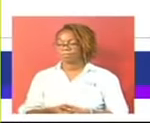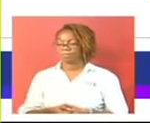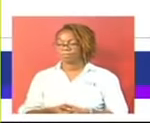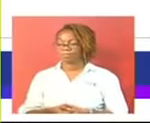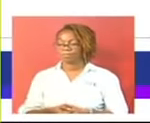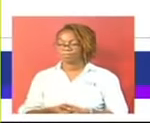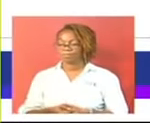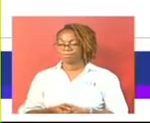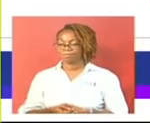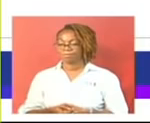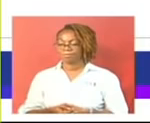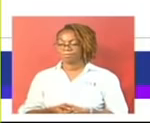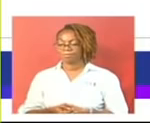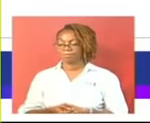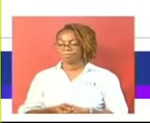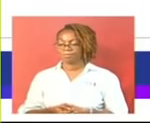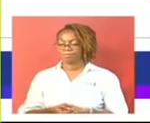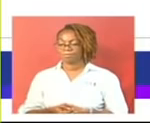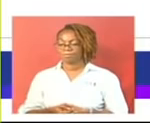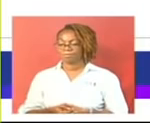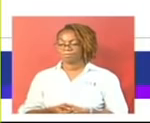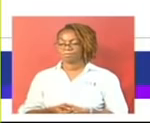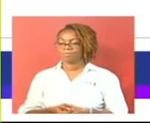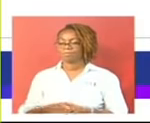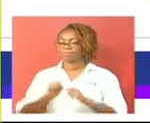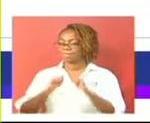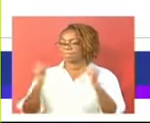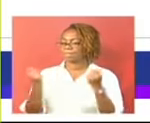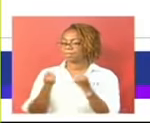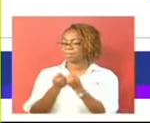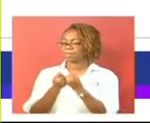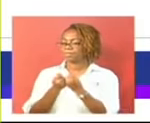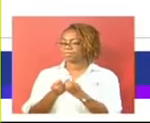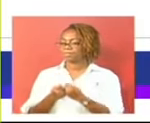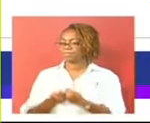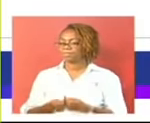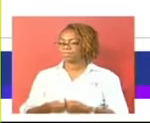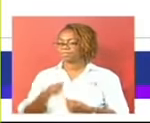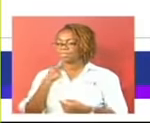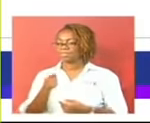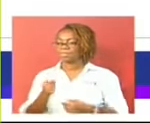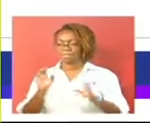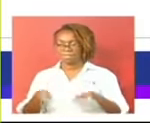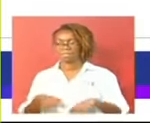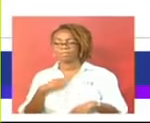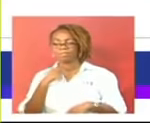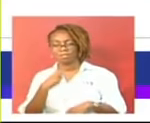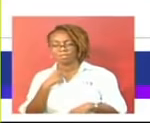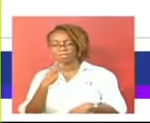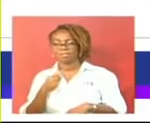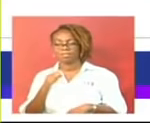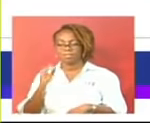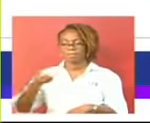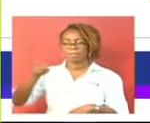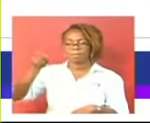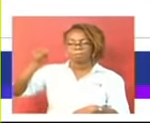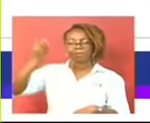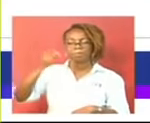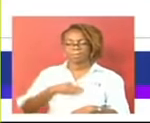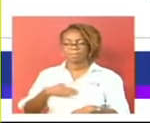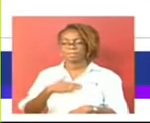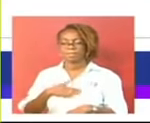team that came to Tobago last week to see what's Candice, been going on? could you raise your volume a bit? It's very difficult to hear you.